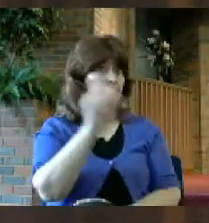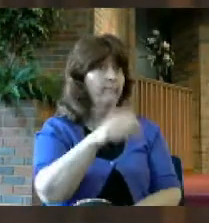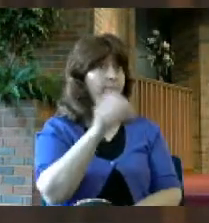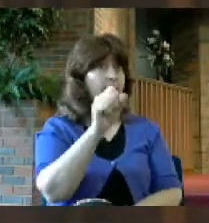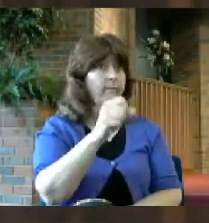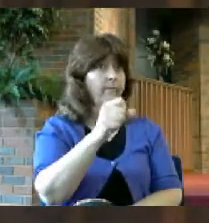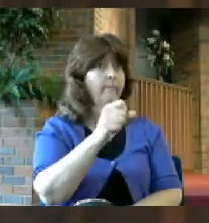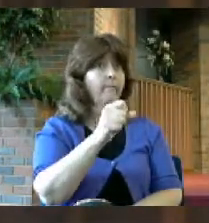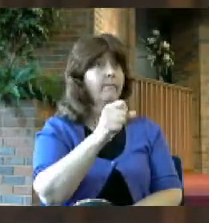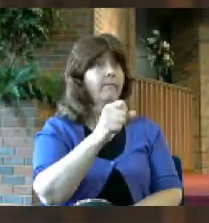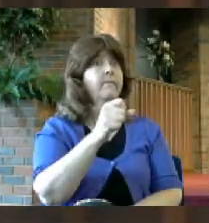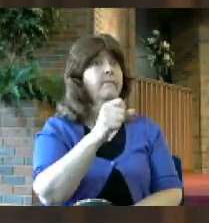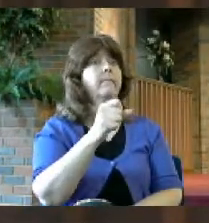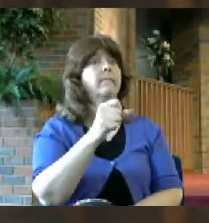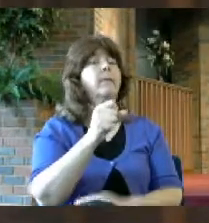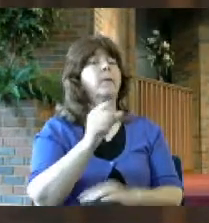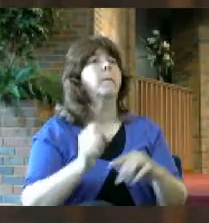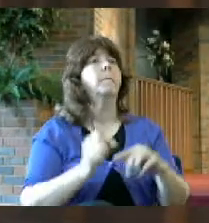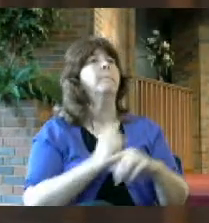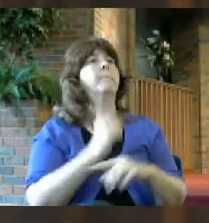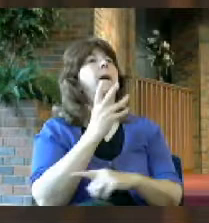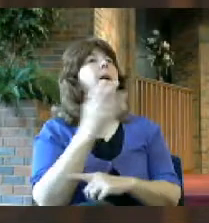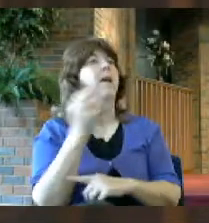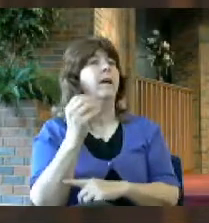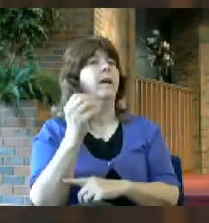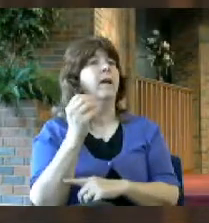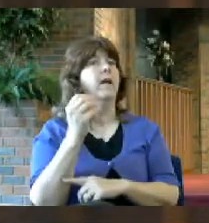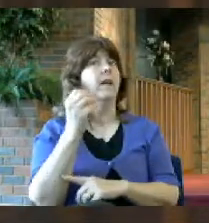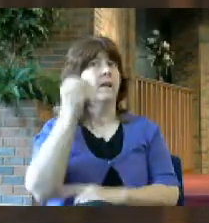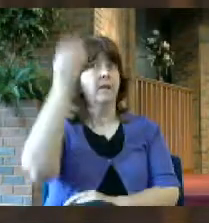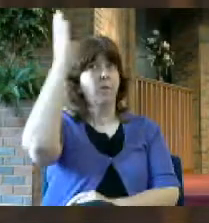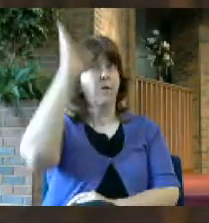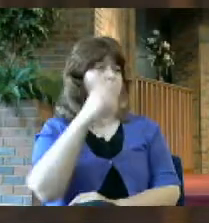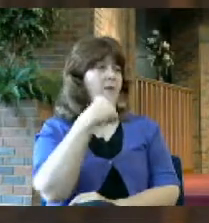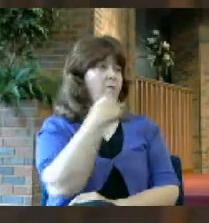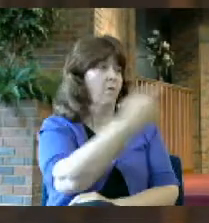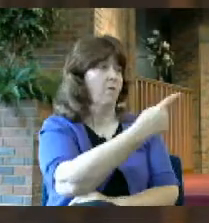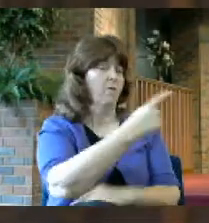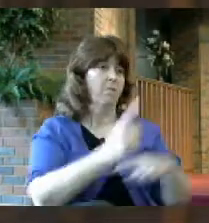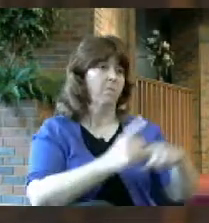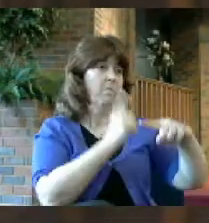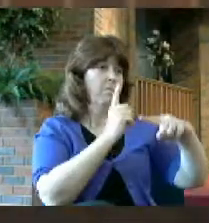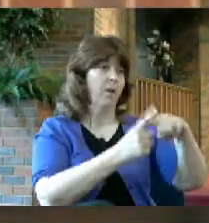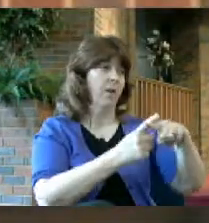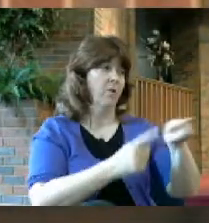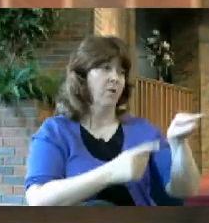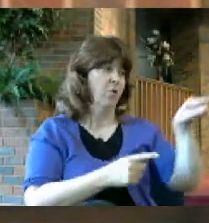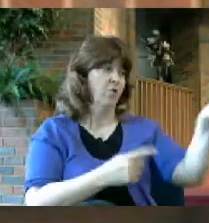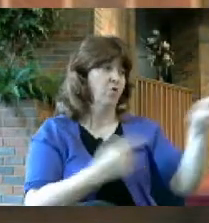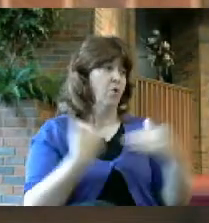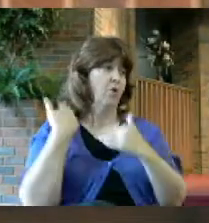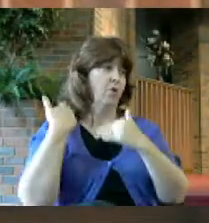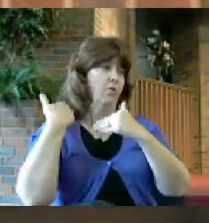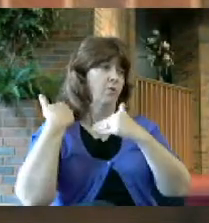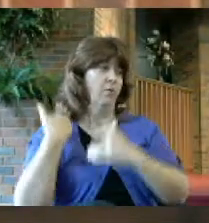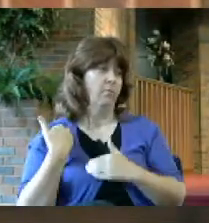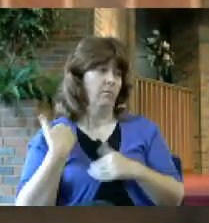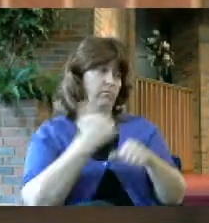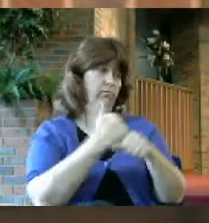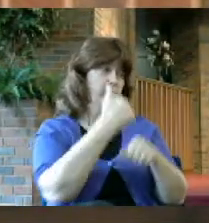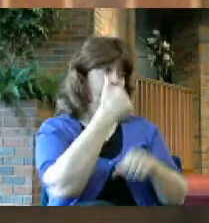But he says to the prophet of God, I'll hold you responsible as well because you chose not to